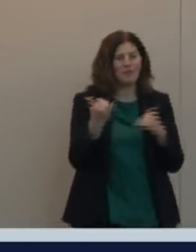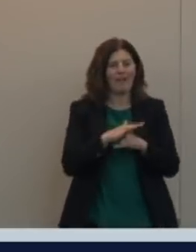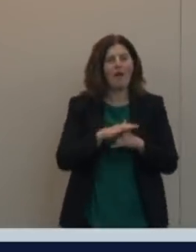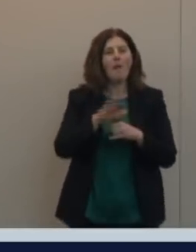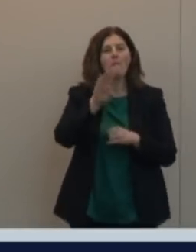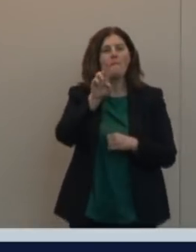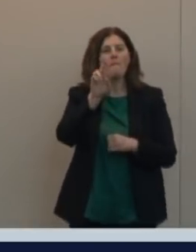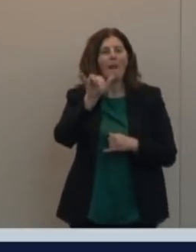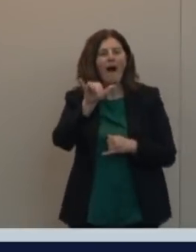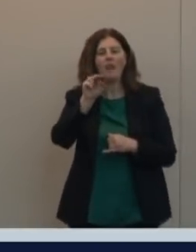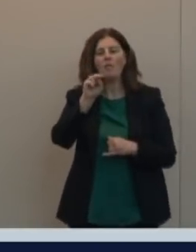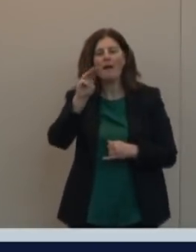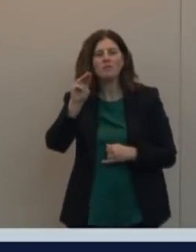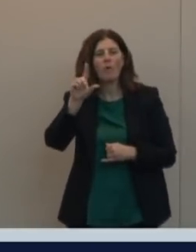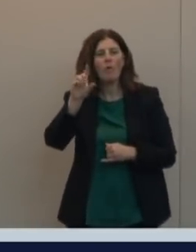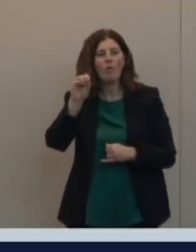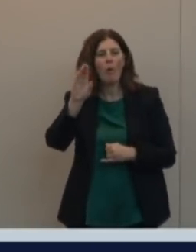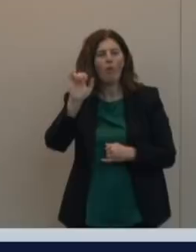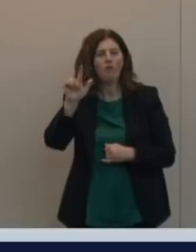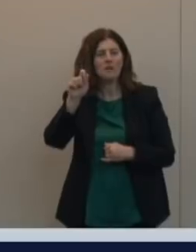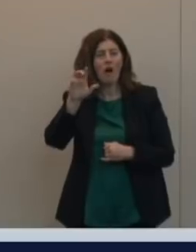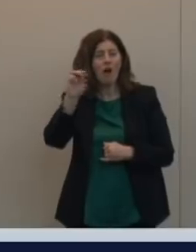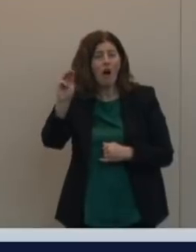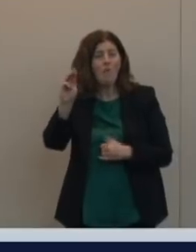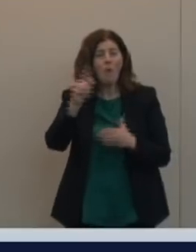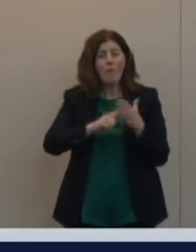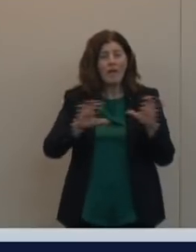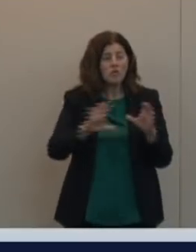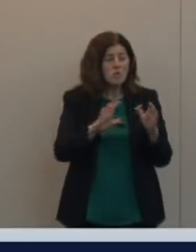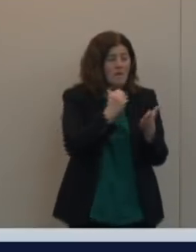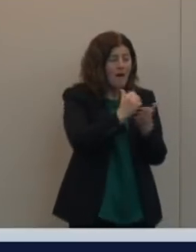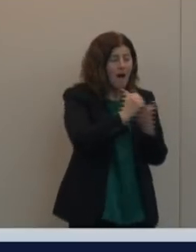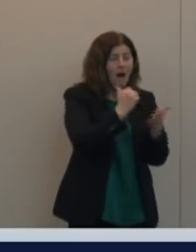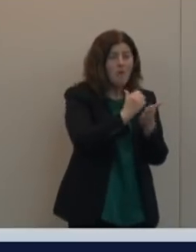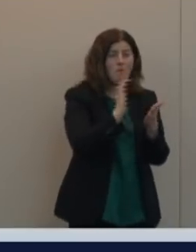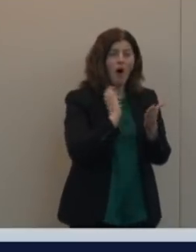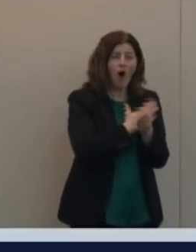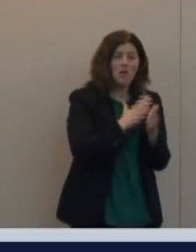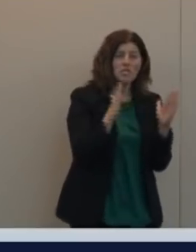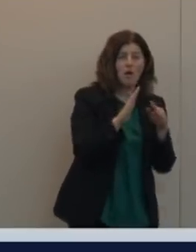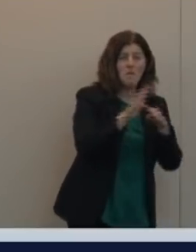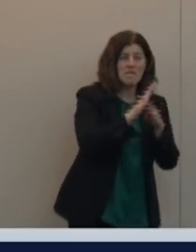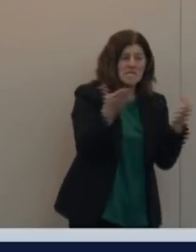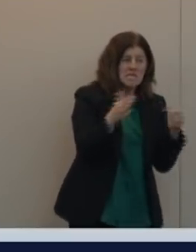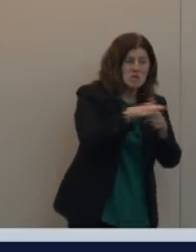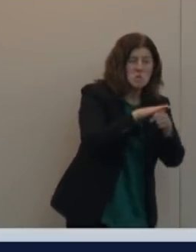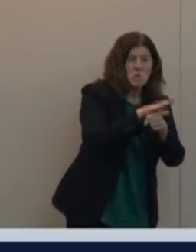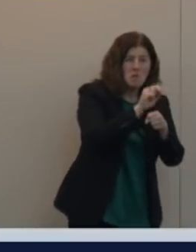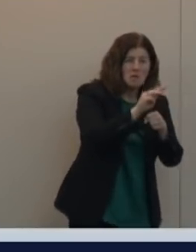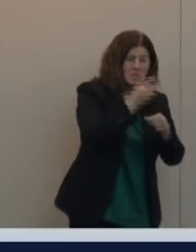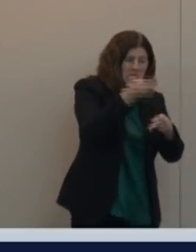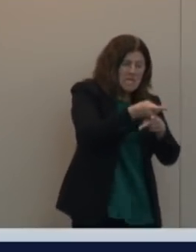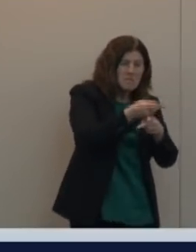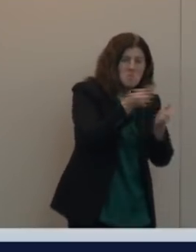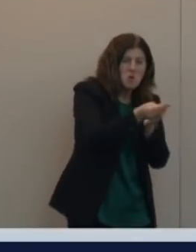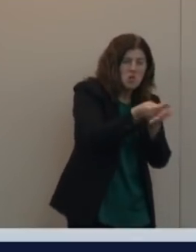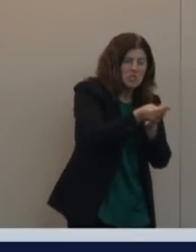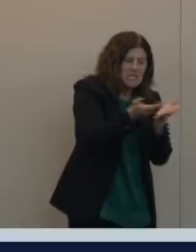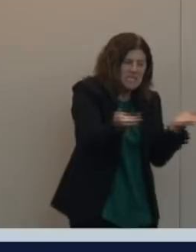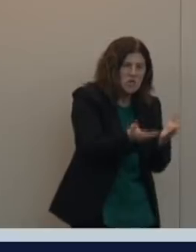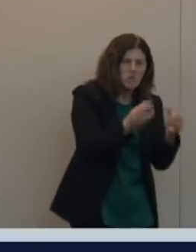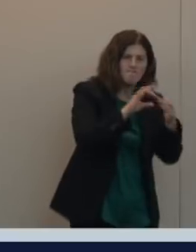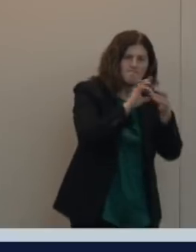BuyNewMexicoLocal.com. Look, anything that we can do that shores up our small businesses, that keeps the purchasing